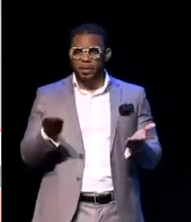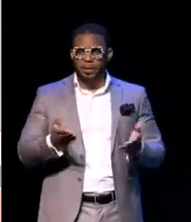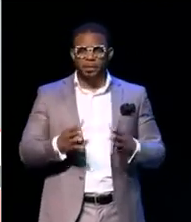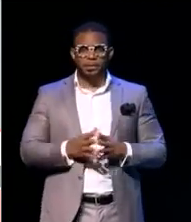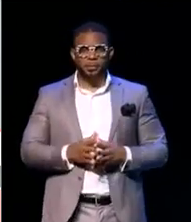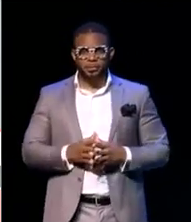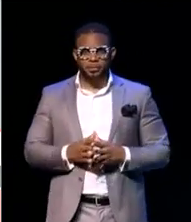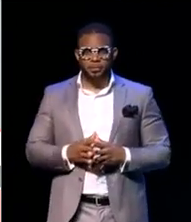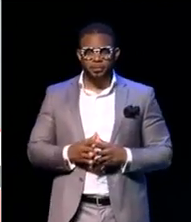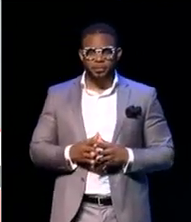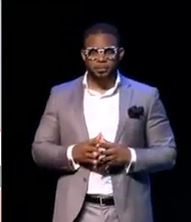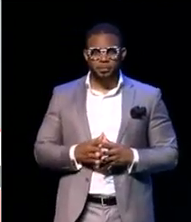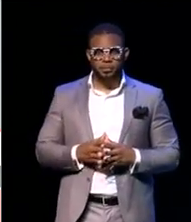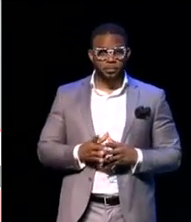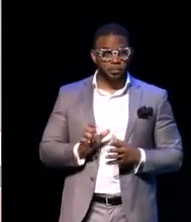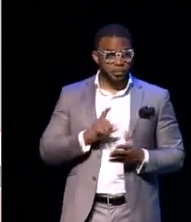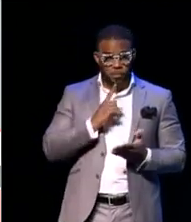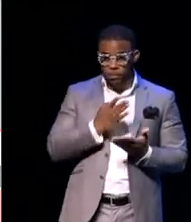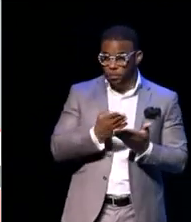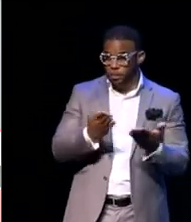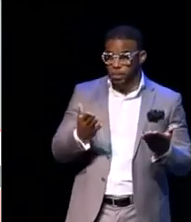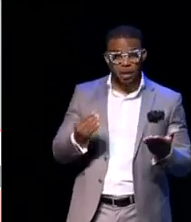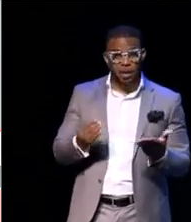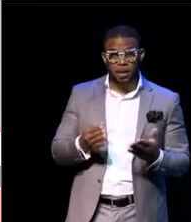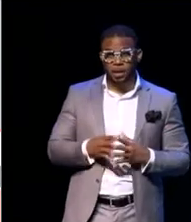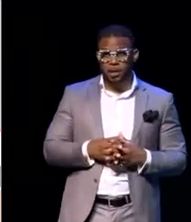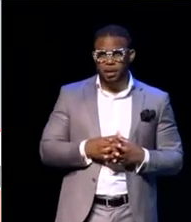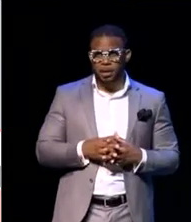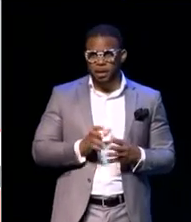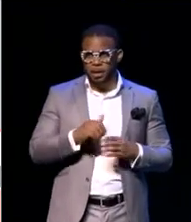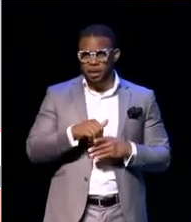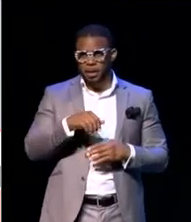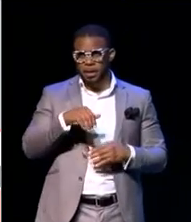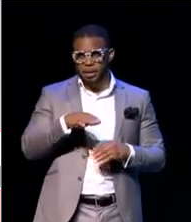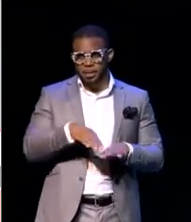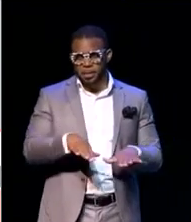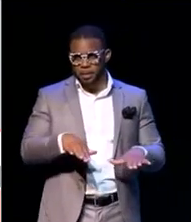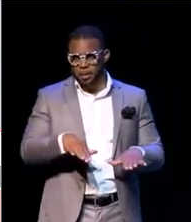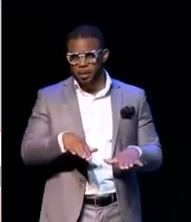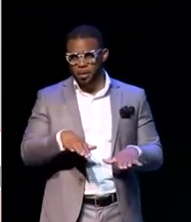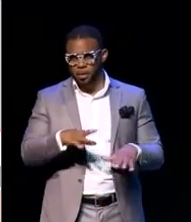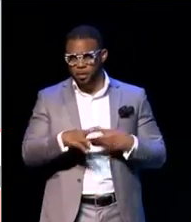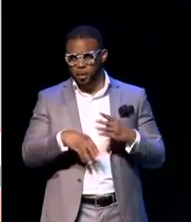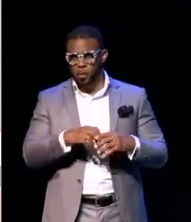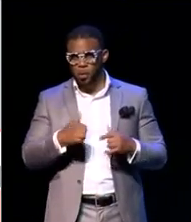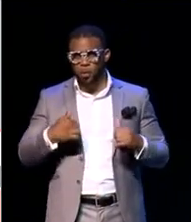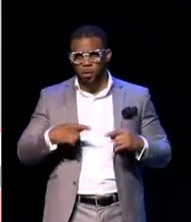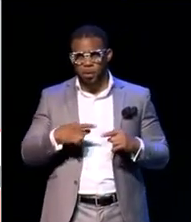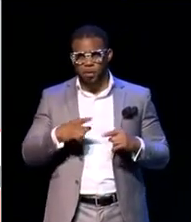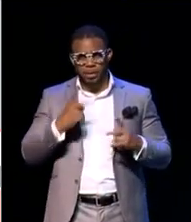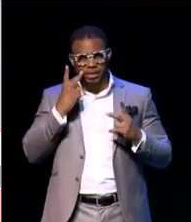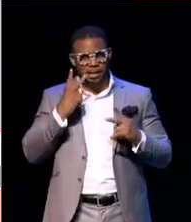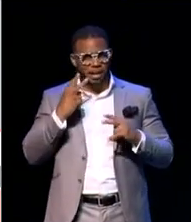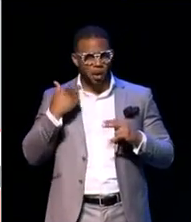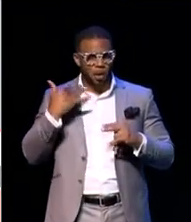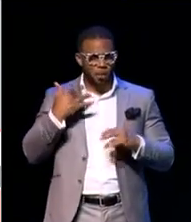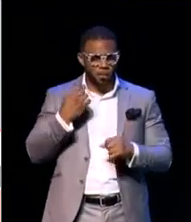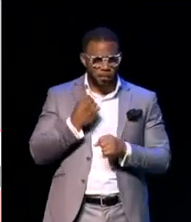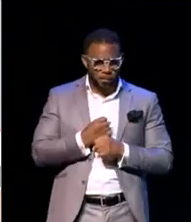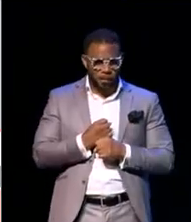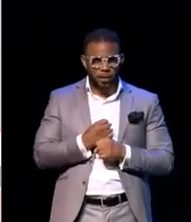here, where we are. And in the pediatric world, we have seen over the